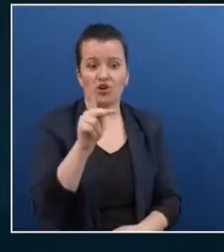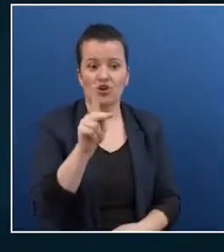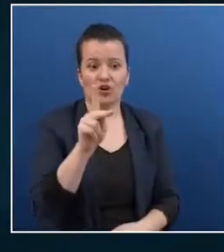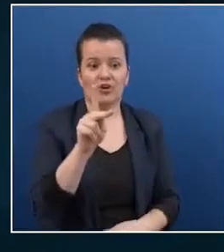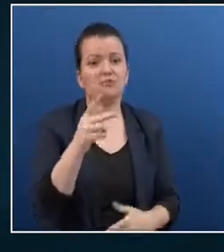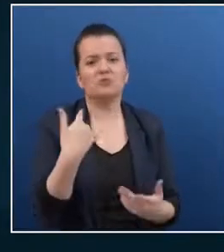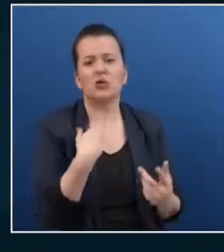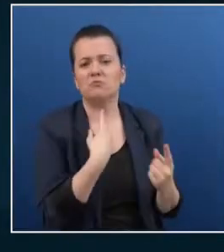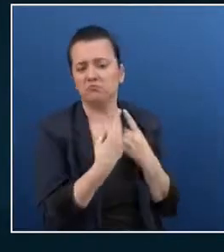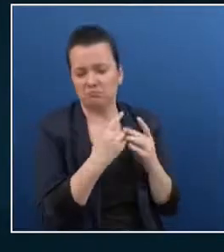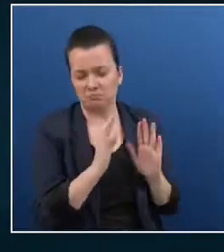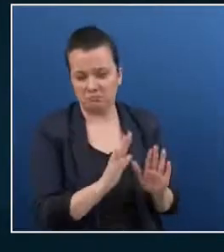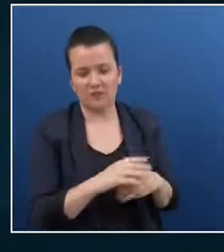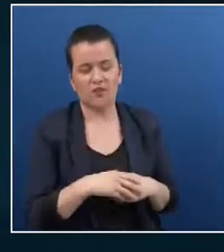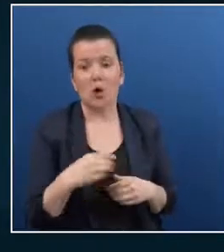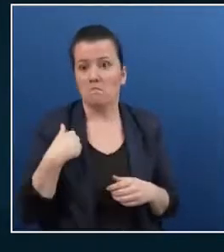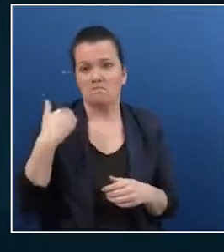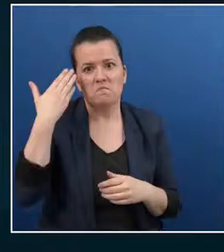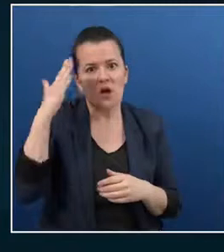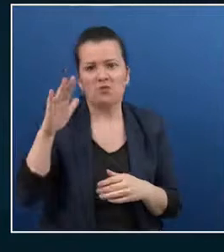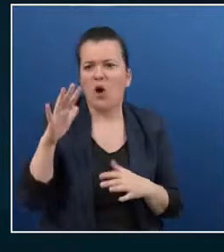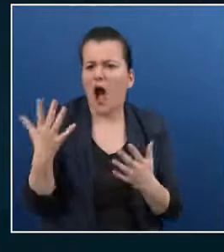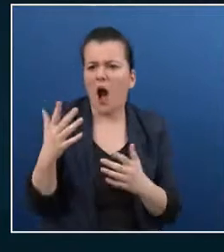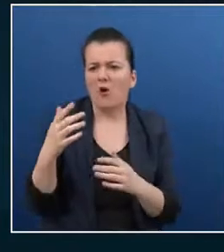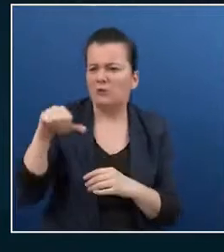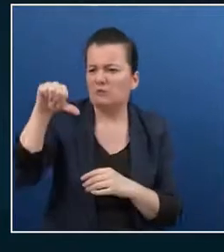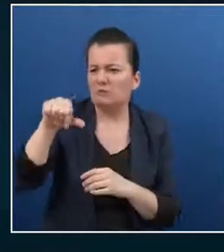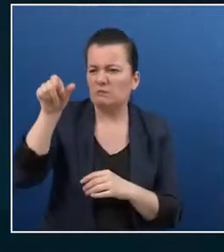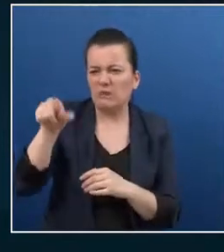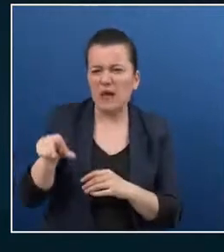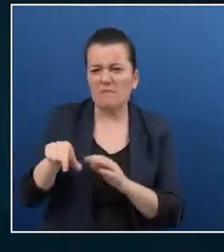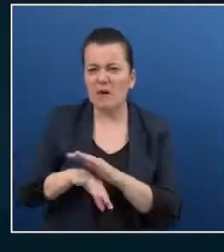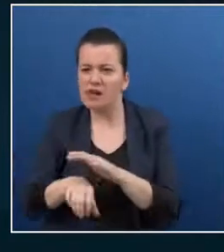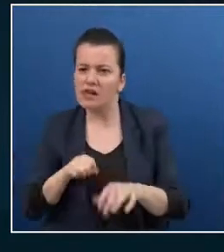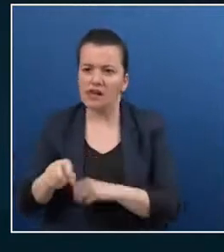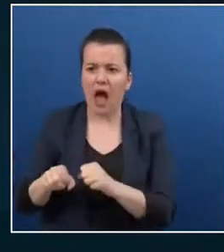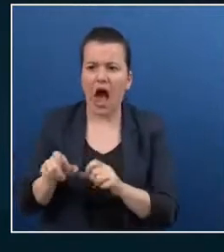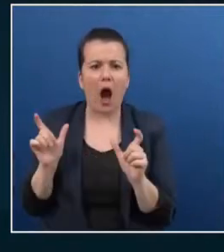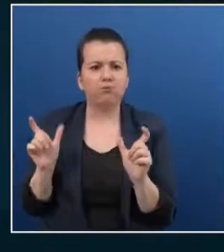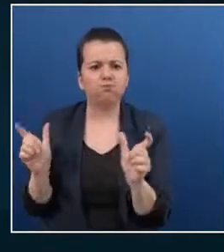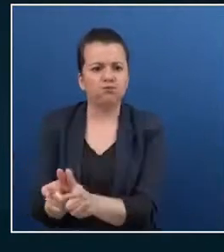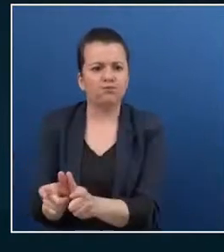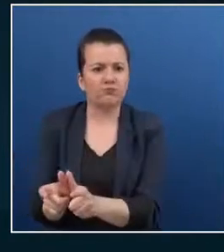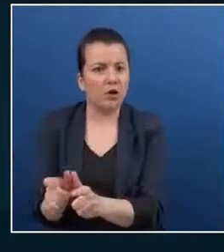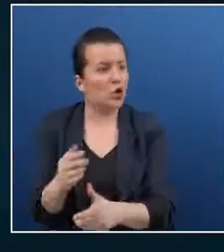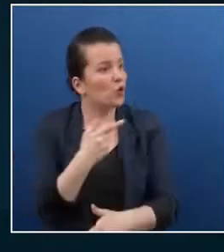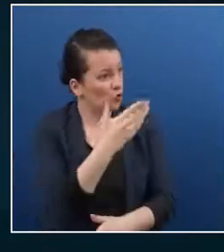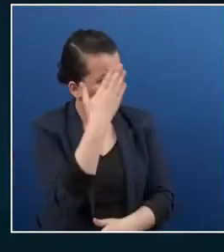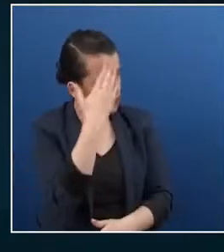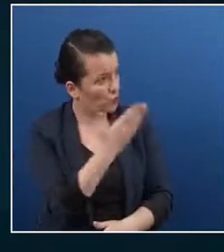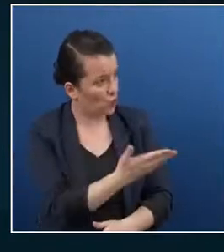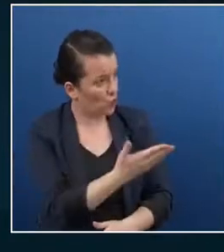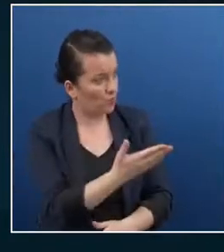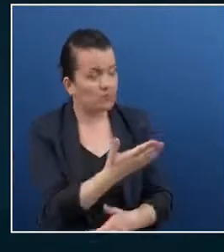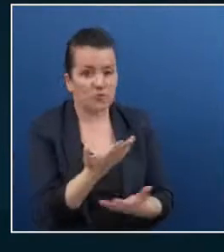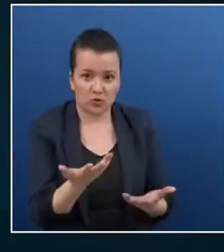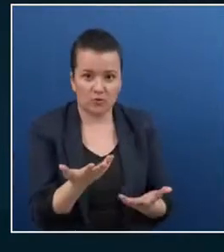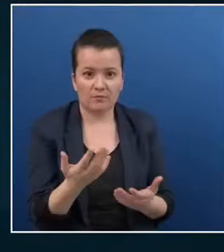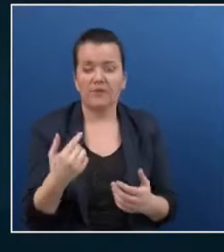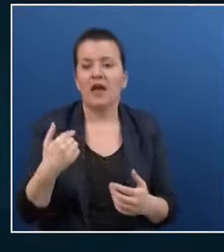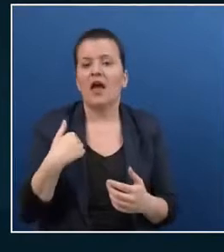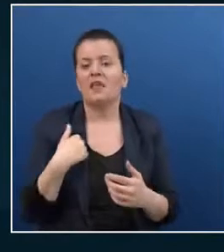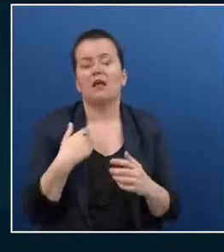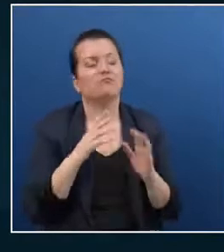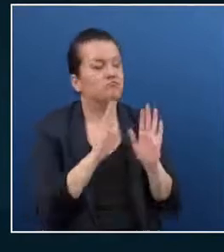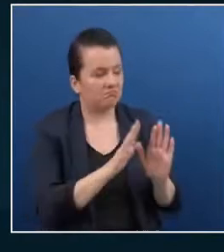you do. And so, I started to learn about this side of conservation. And I met another scientist